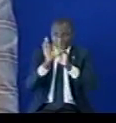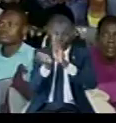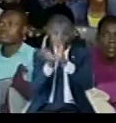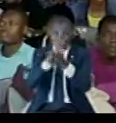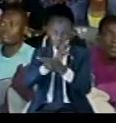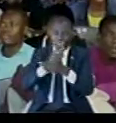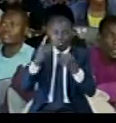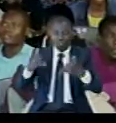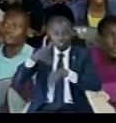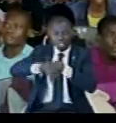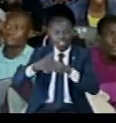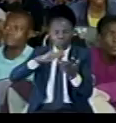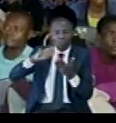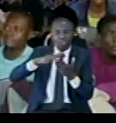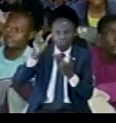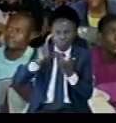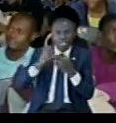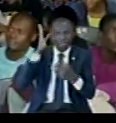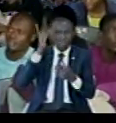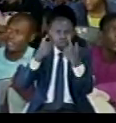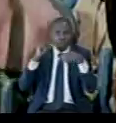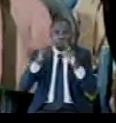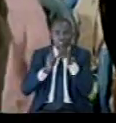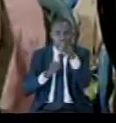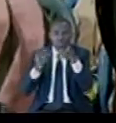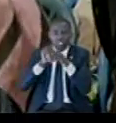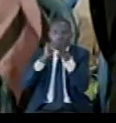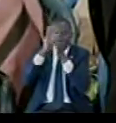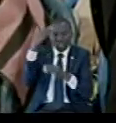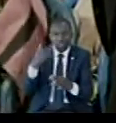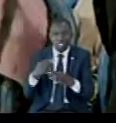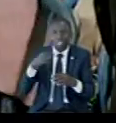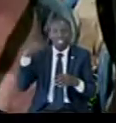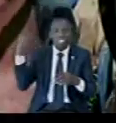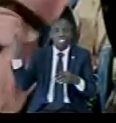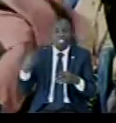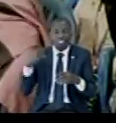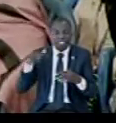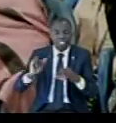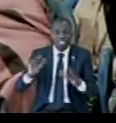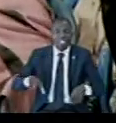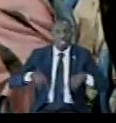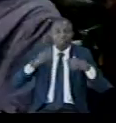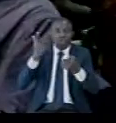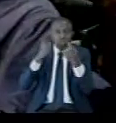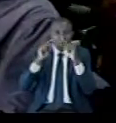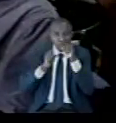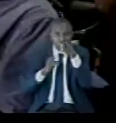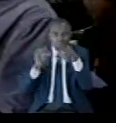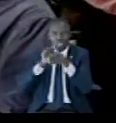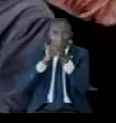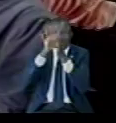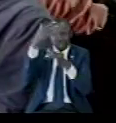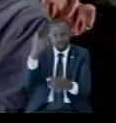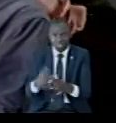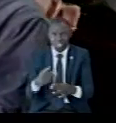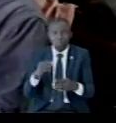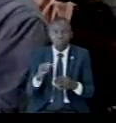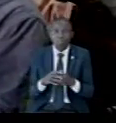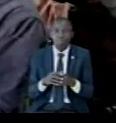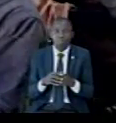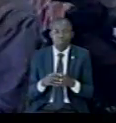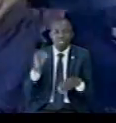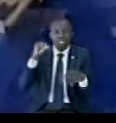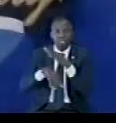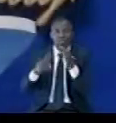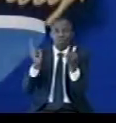come. Amen. Salvation will come. Amen. Eternal life will come. In 1 Corinthians